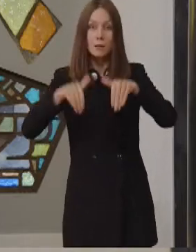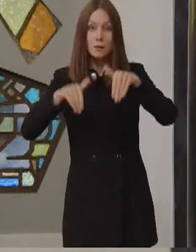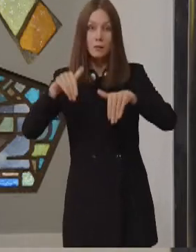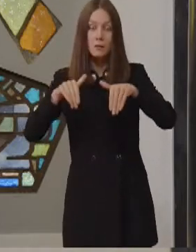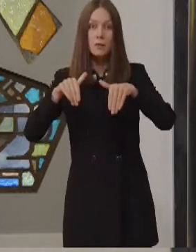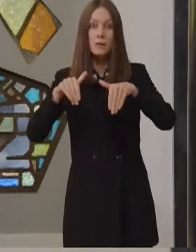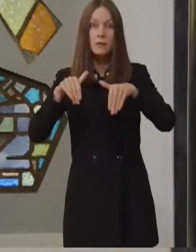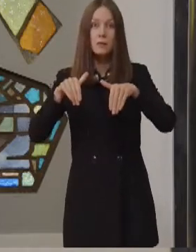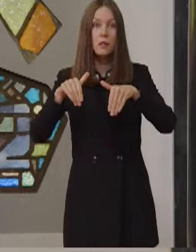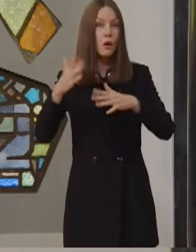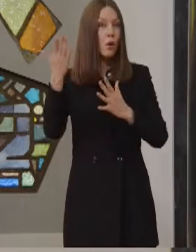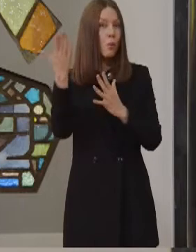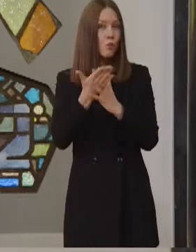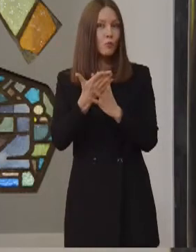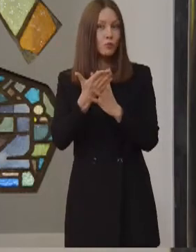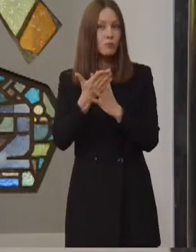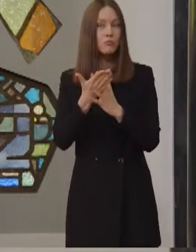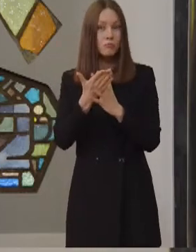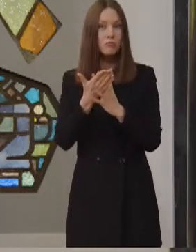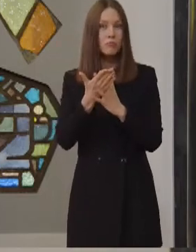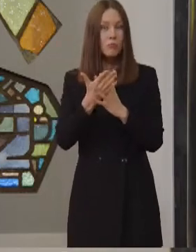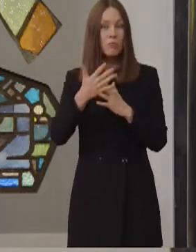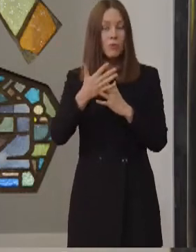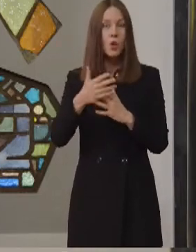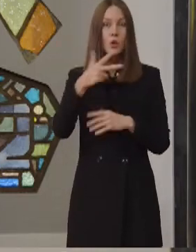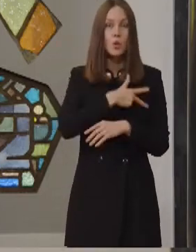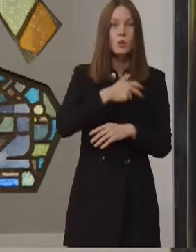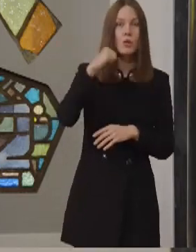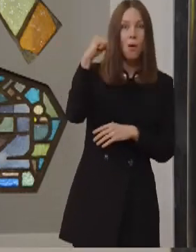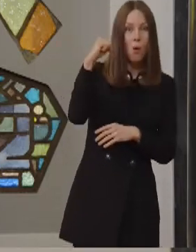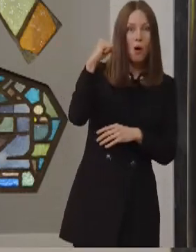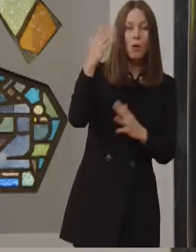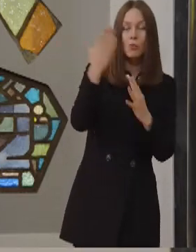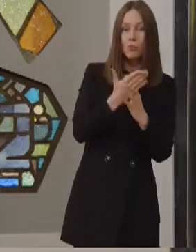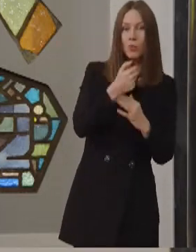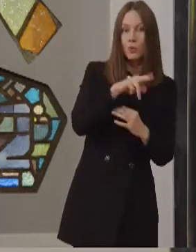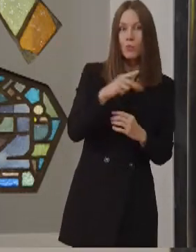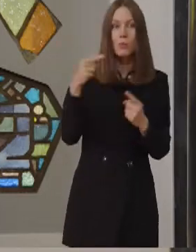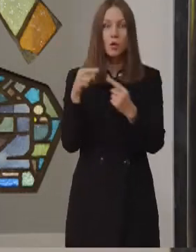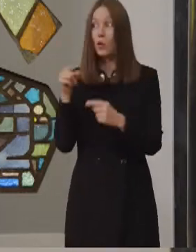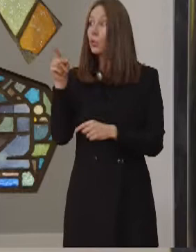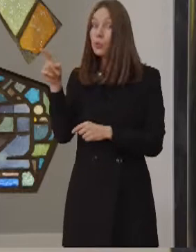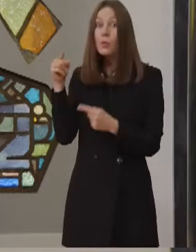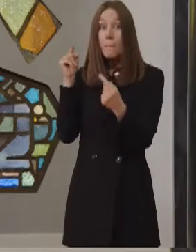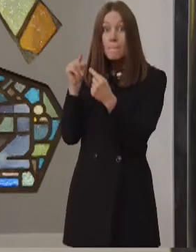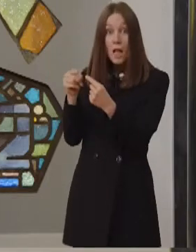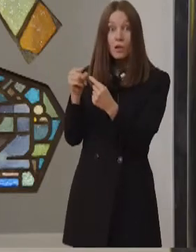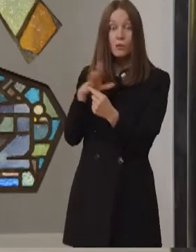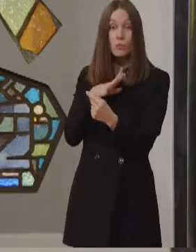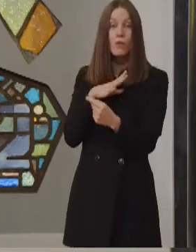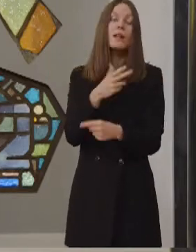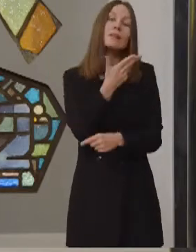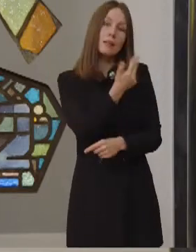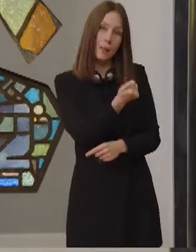when the voting was taking place in the Seimas, our Social Democrats divided